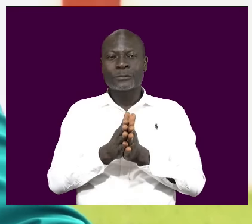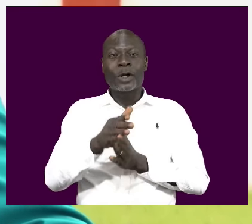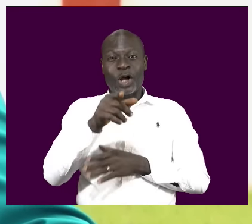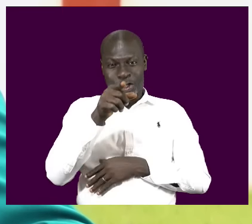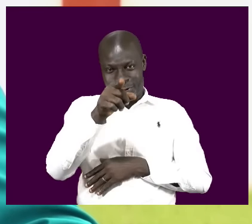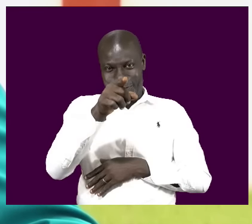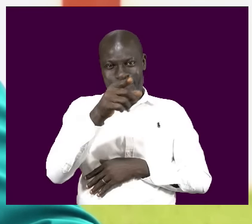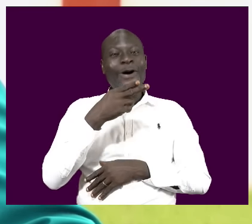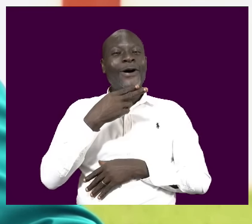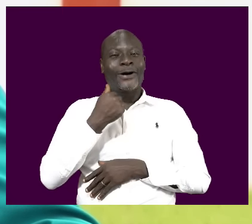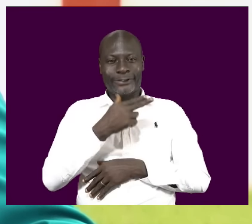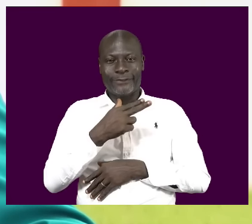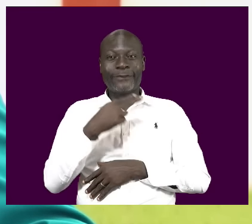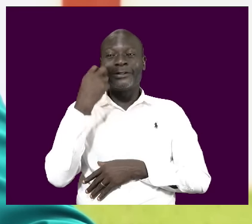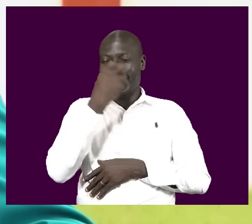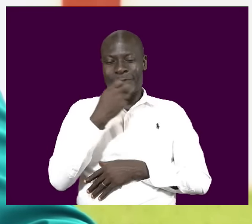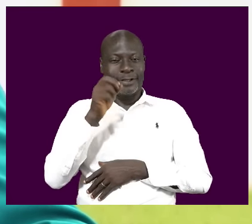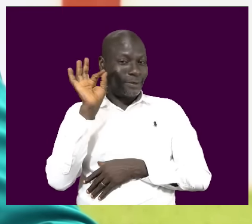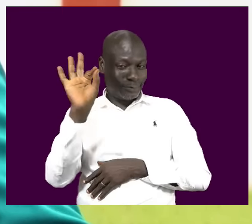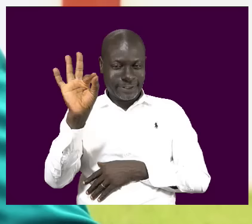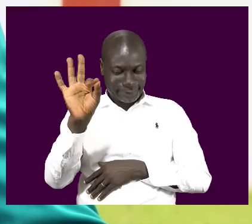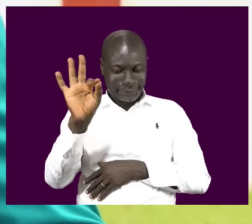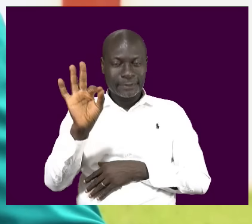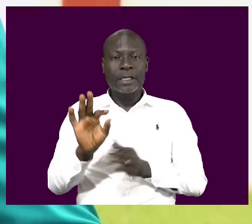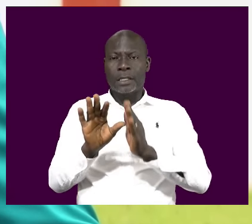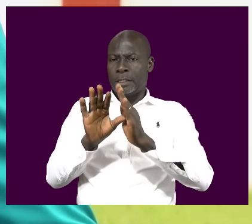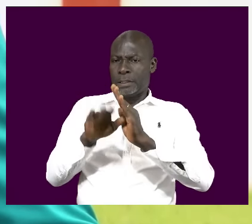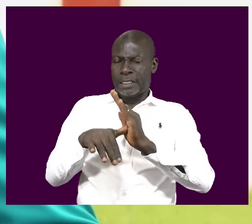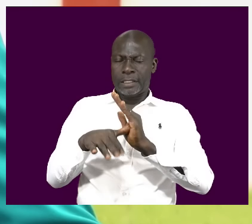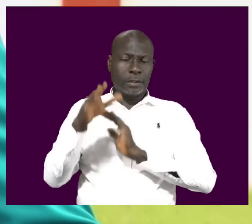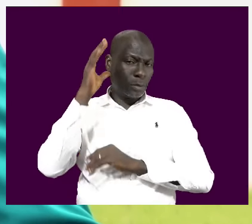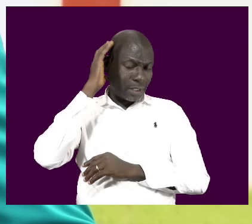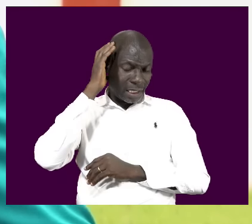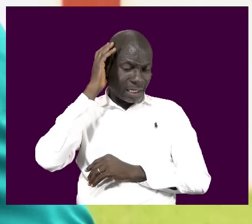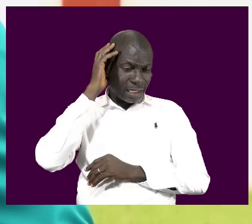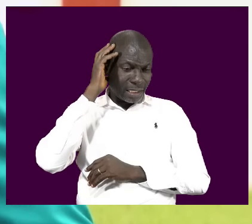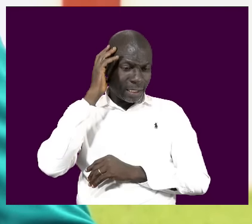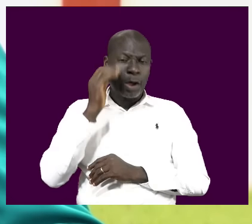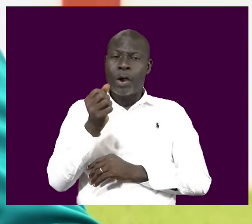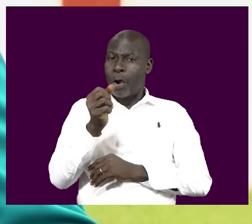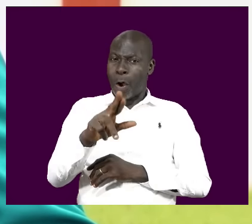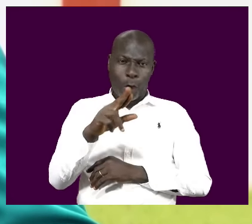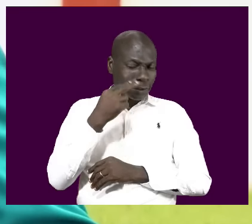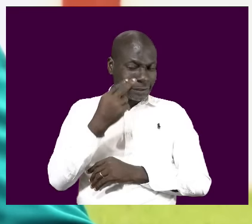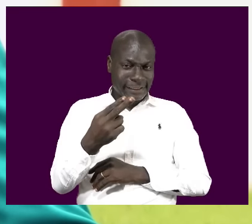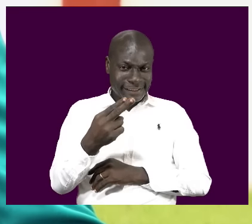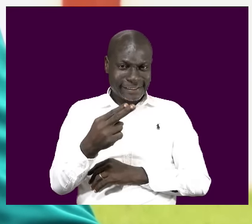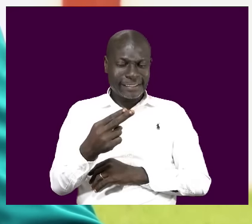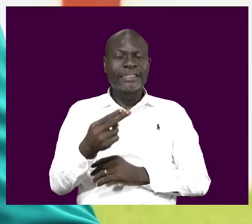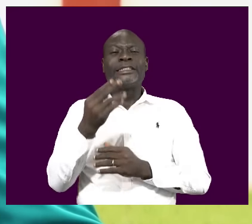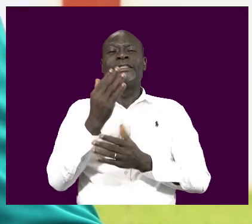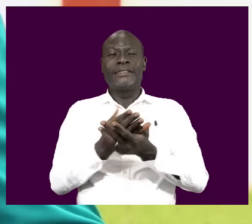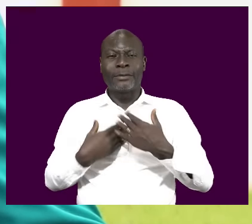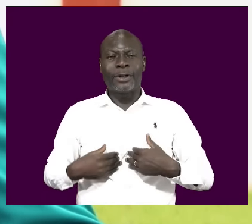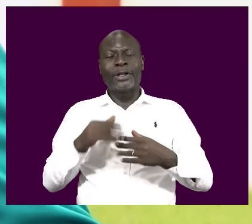osofo a wo ka Nyankopon asam na se wo te ana wo hunu se obi e ka